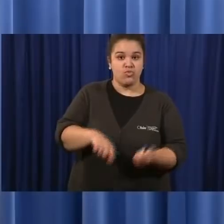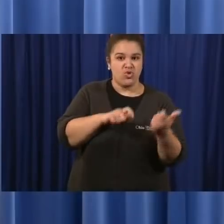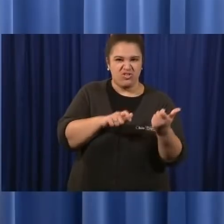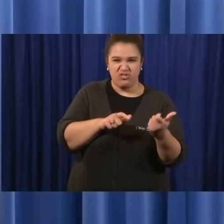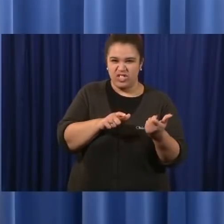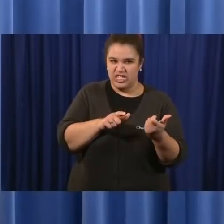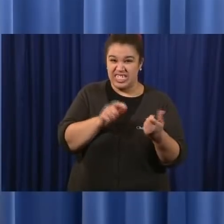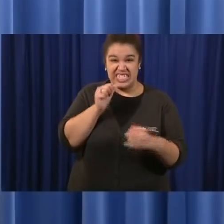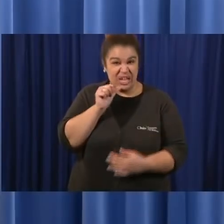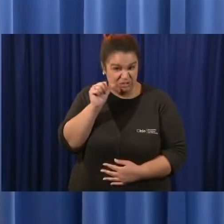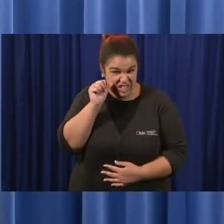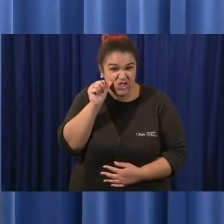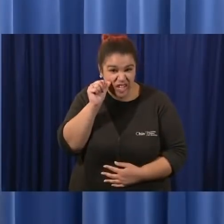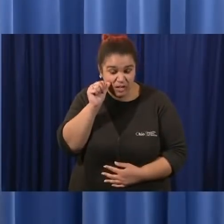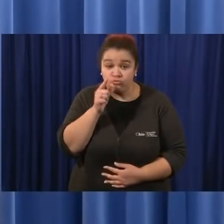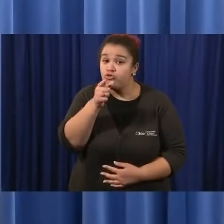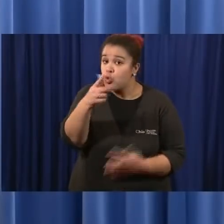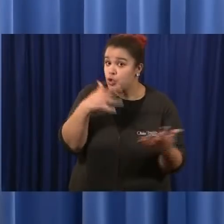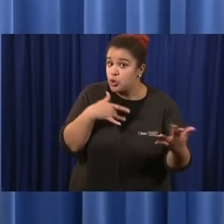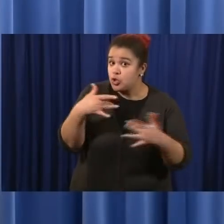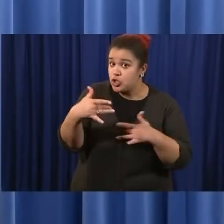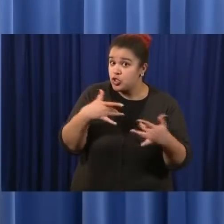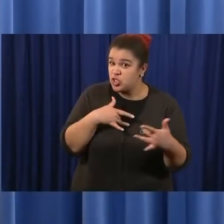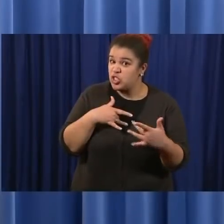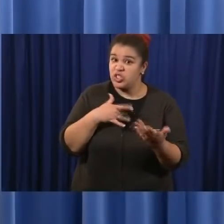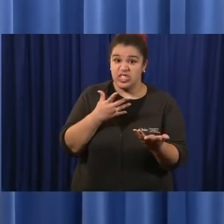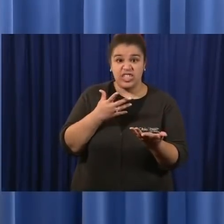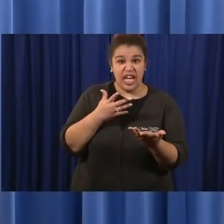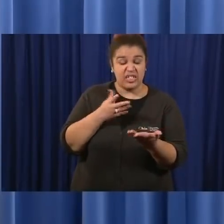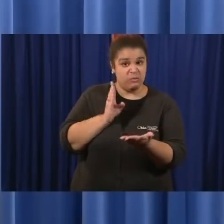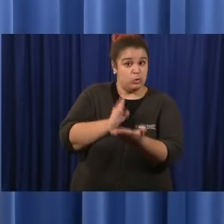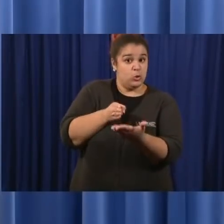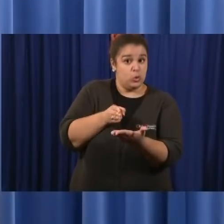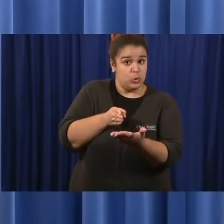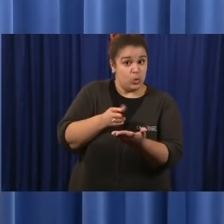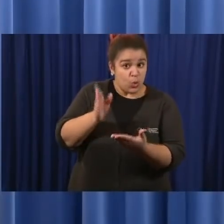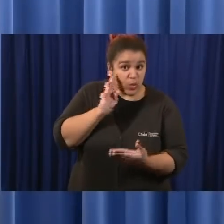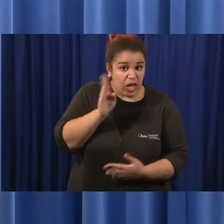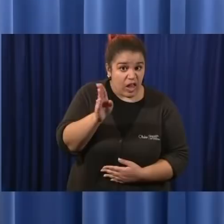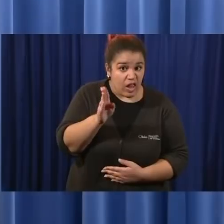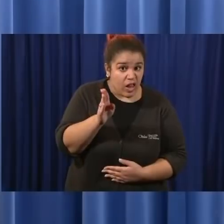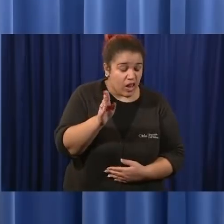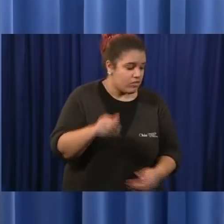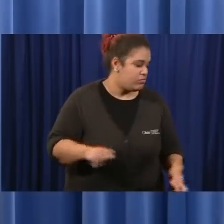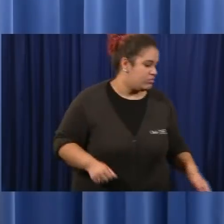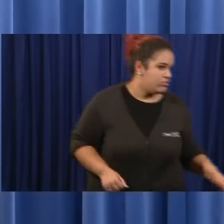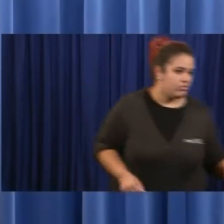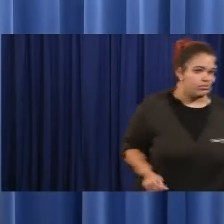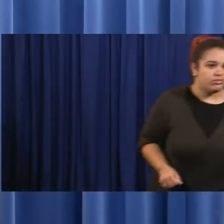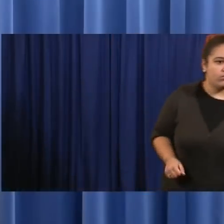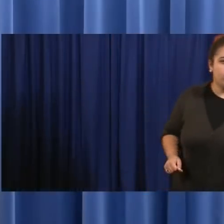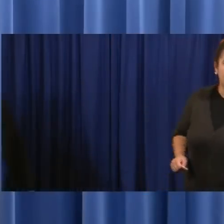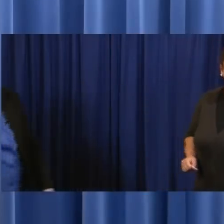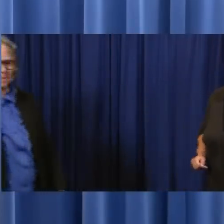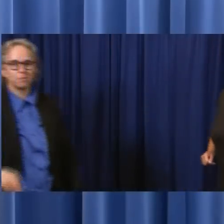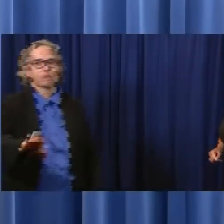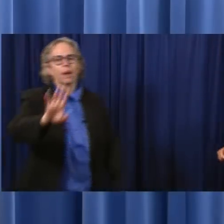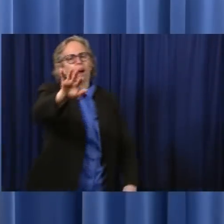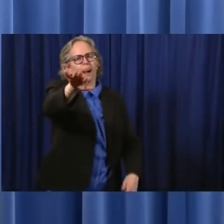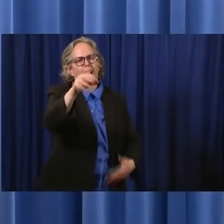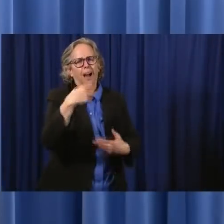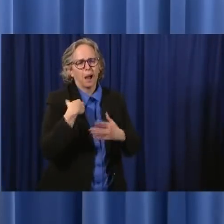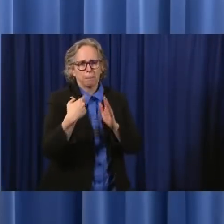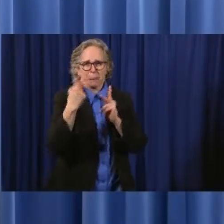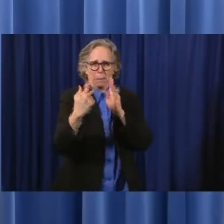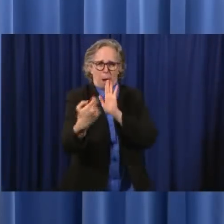Well, I've been sued a lot. I was sued a lot when I was Attorney General. I get sued a lot as Governor. So that